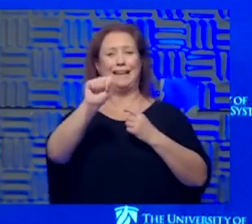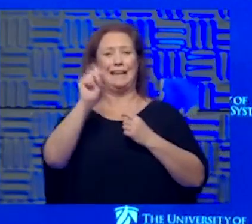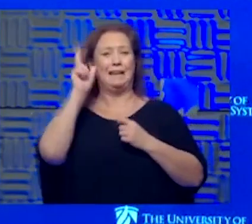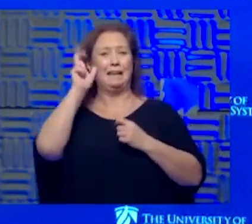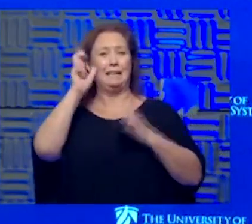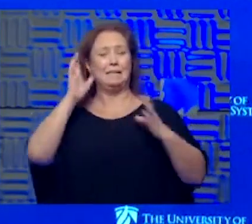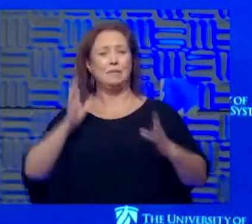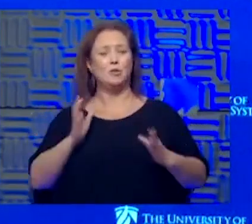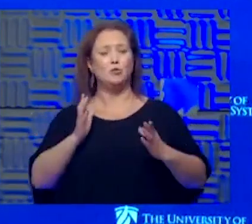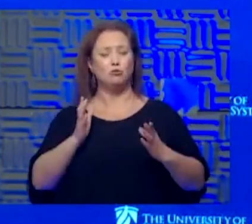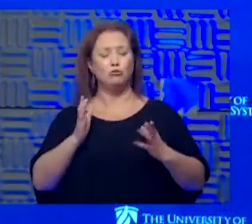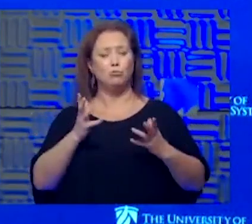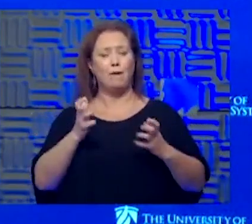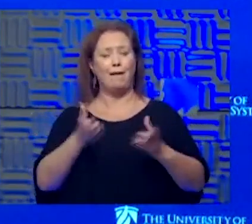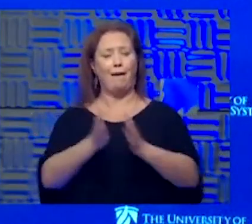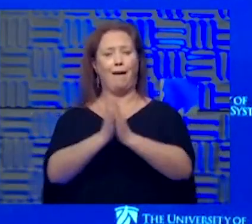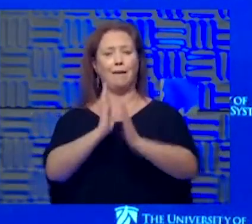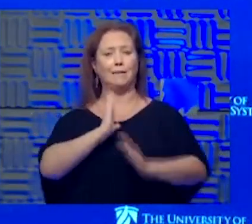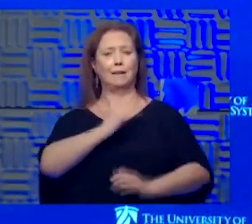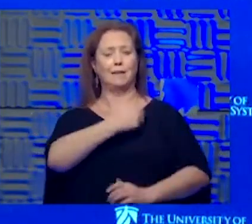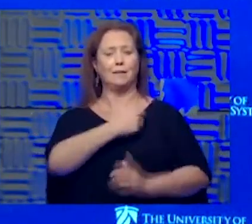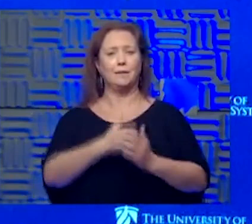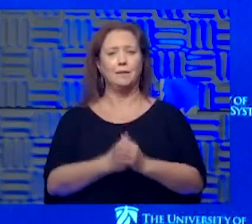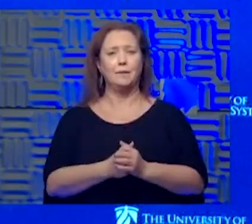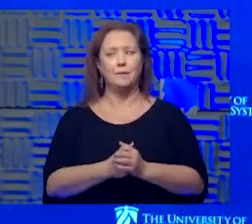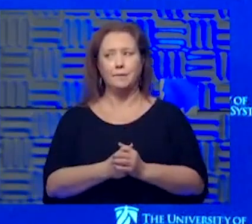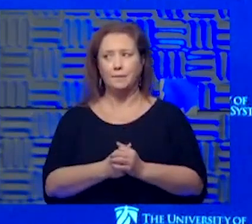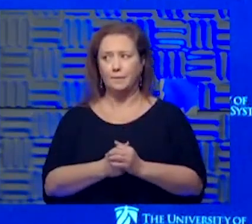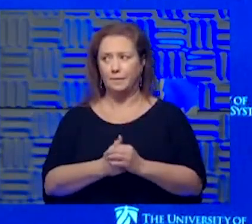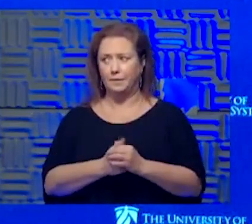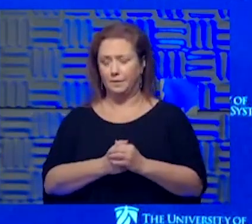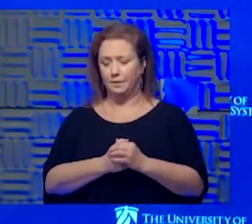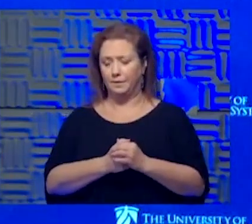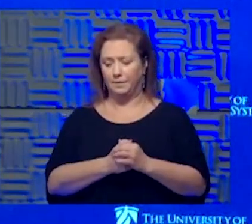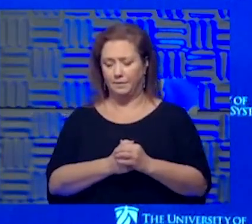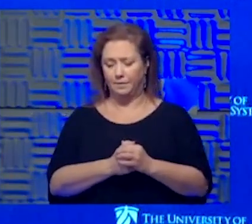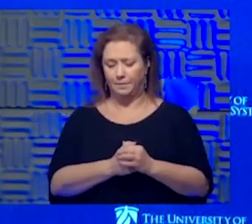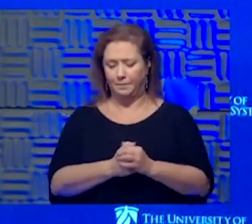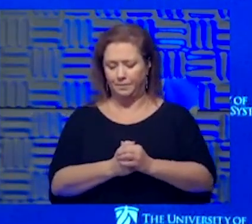this morning for our guests.